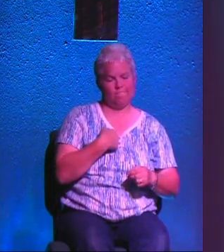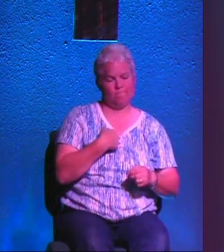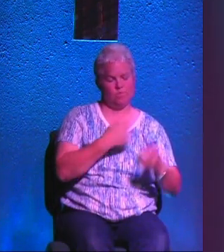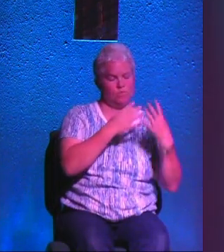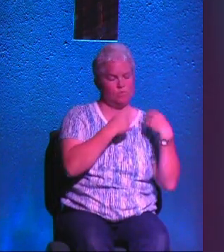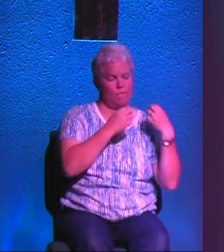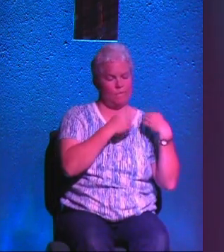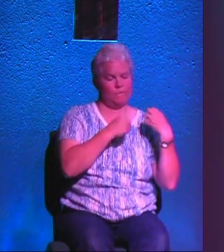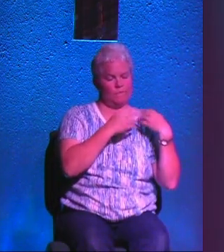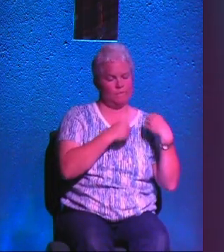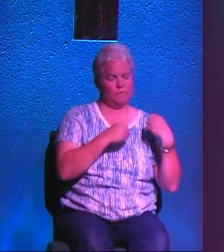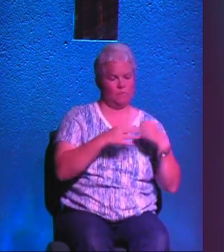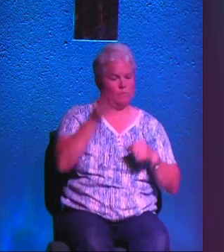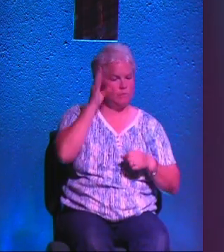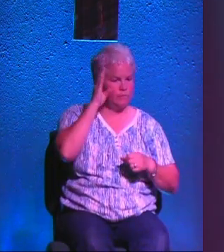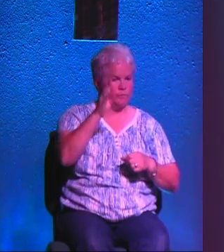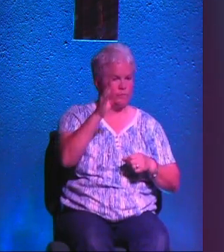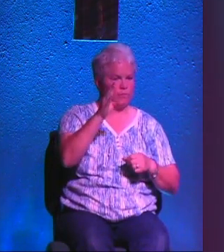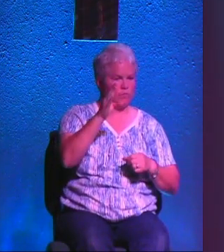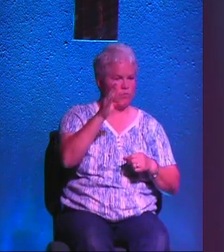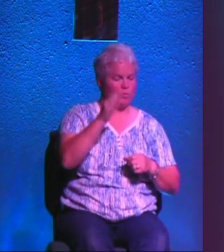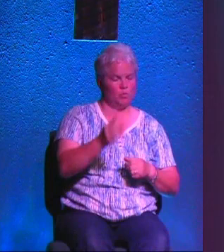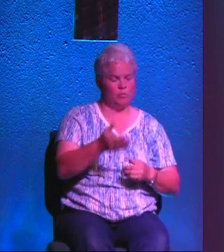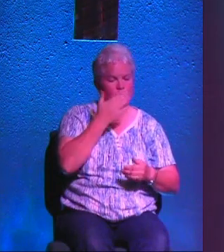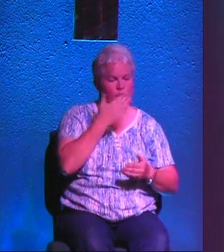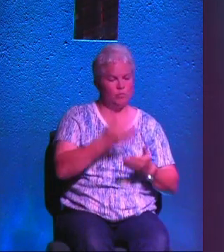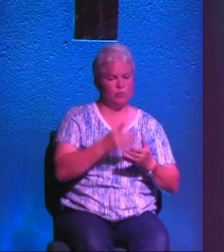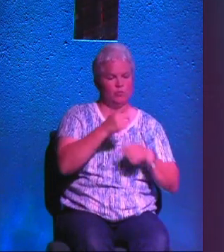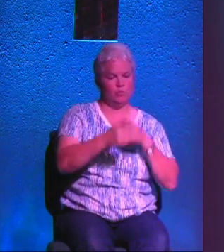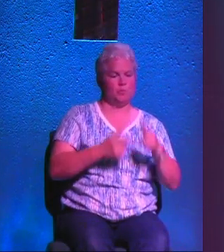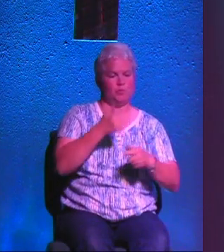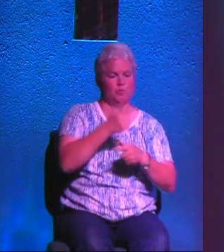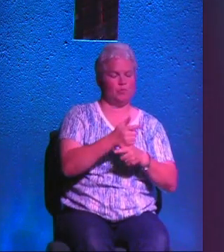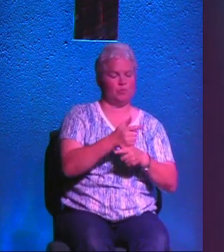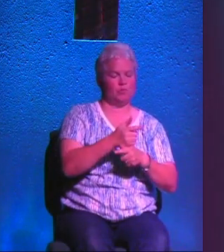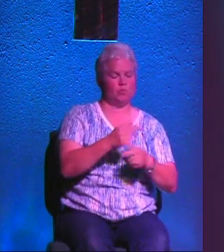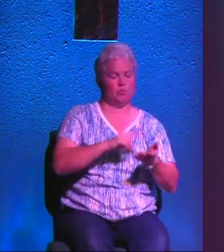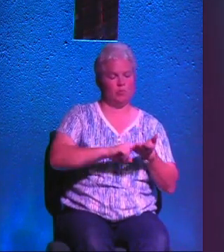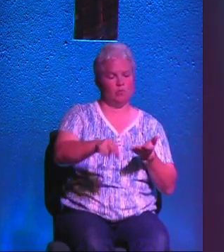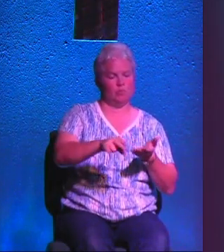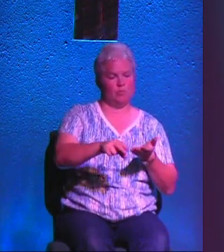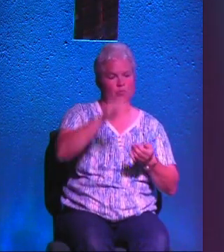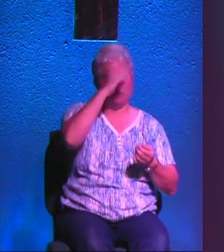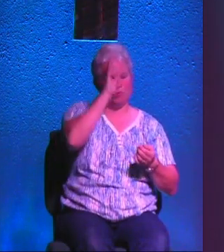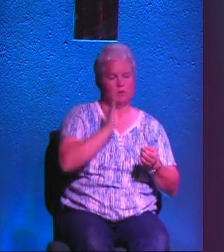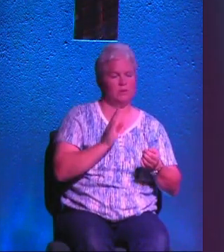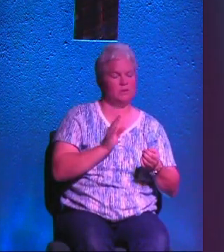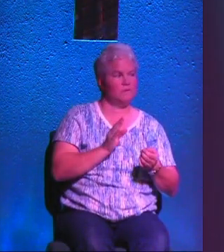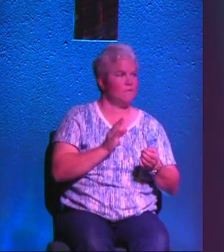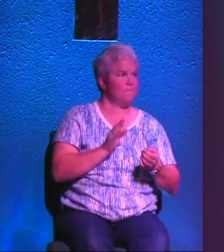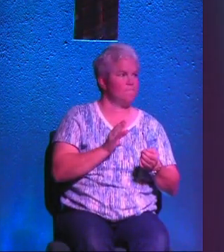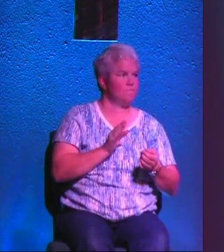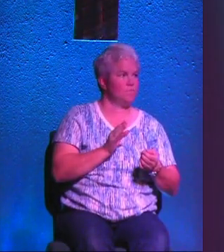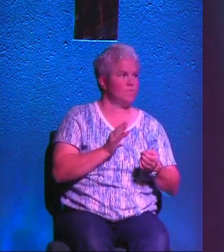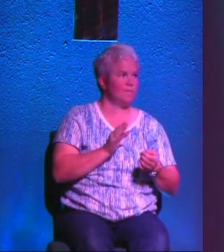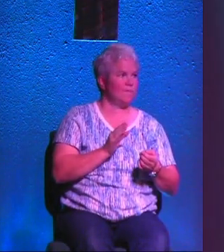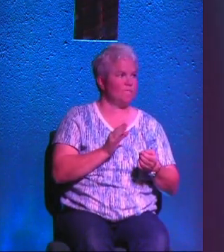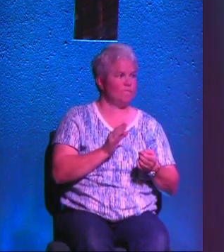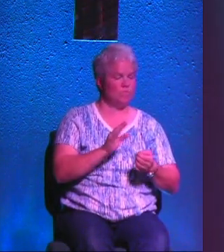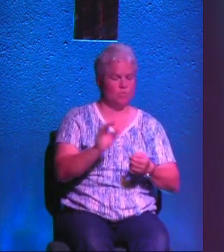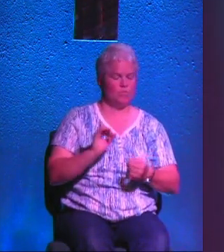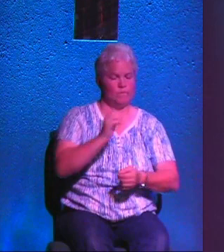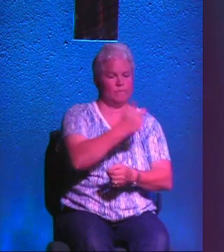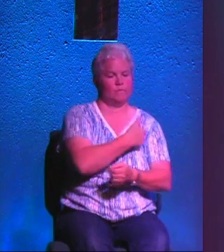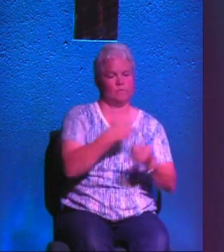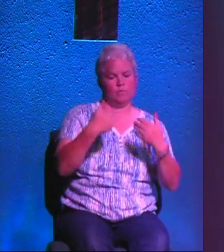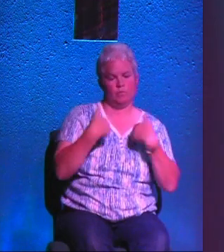and my desires and my will and the goodness and the righteousness and the holiness of God that He wants to impart to me.